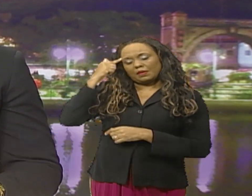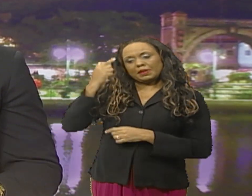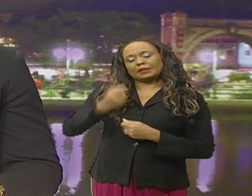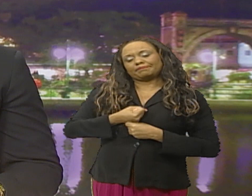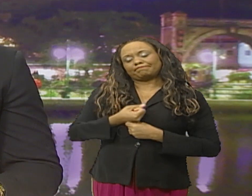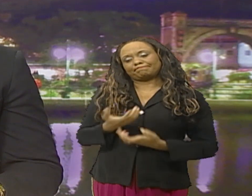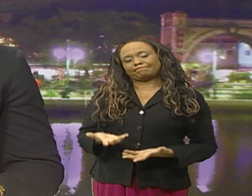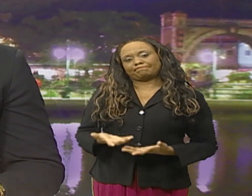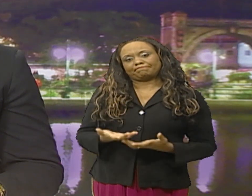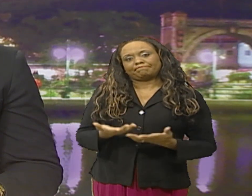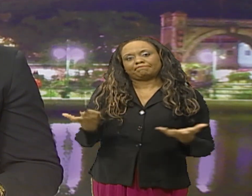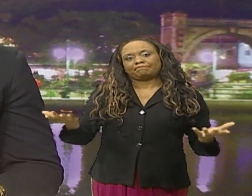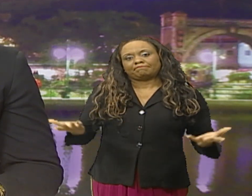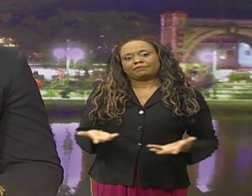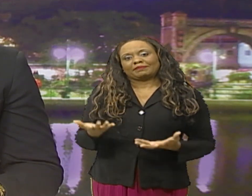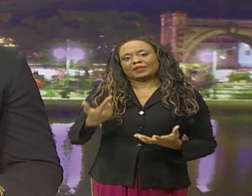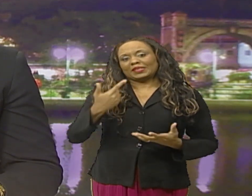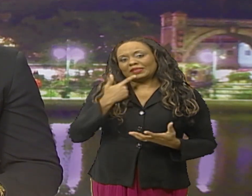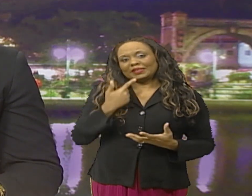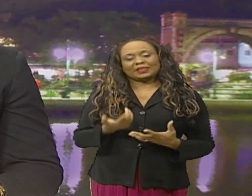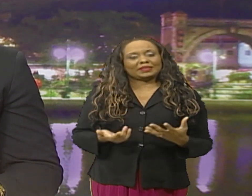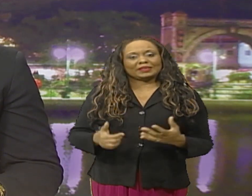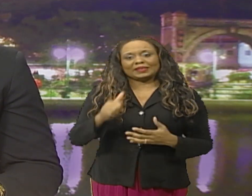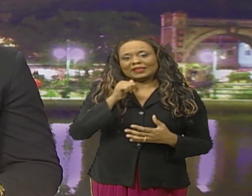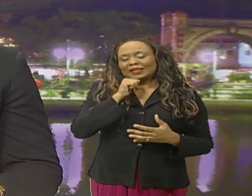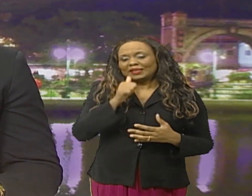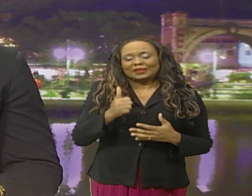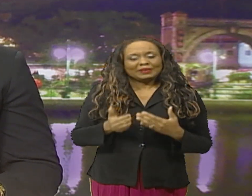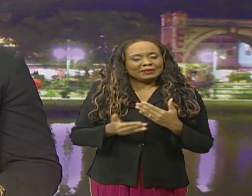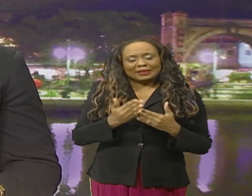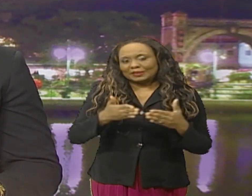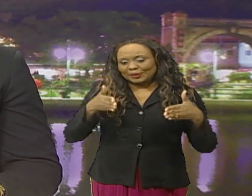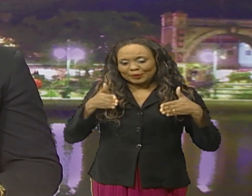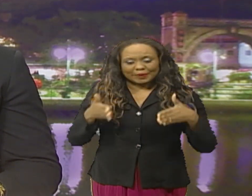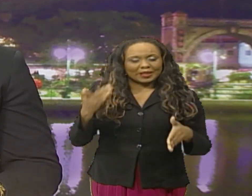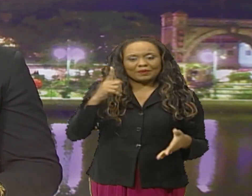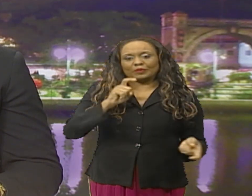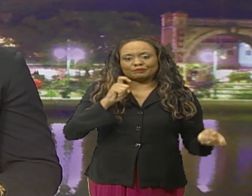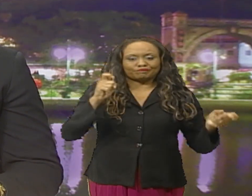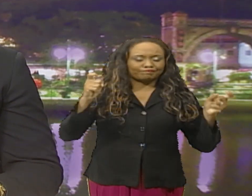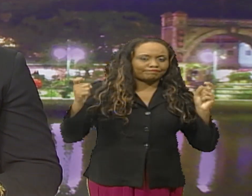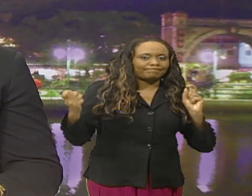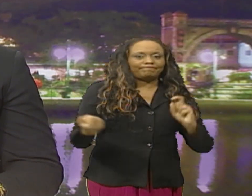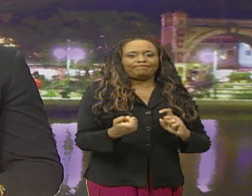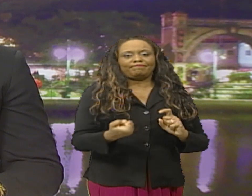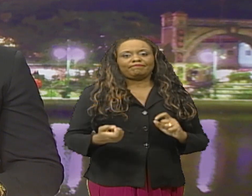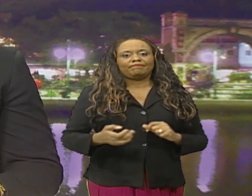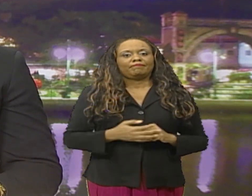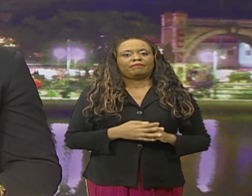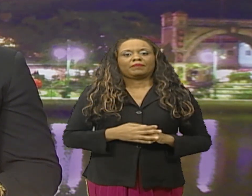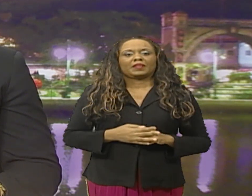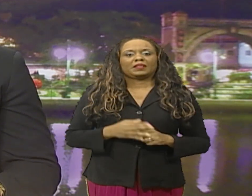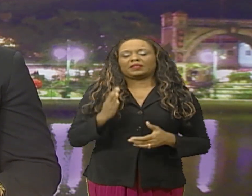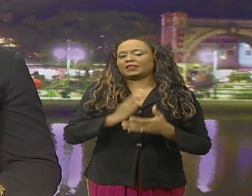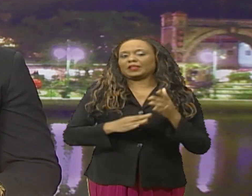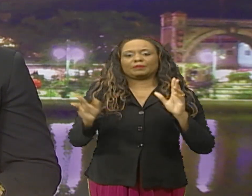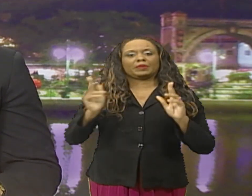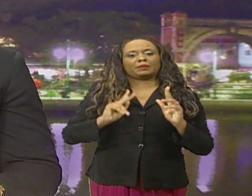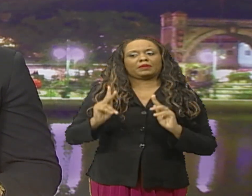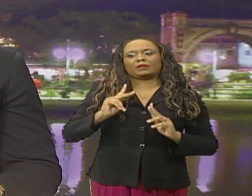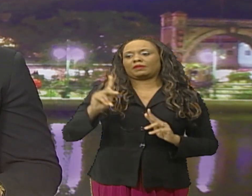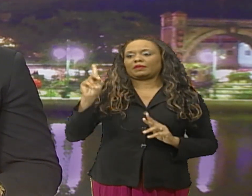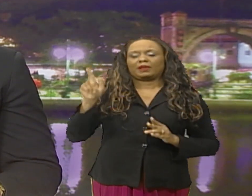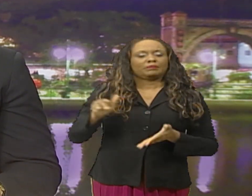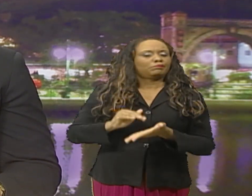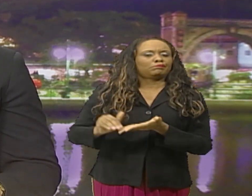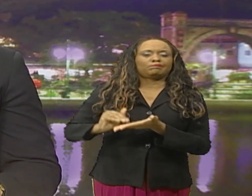Avinash Prasad. He says there is no easy route to recover from the challenges facing Barbados. The island now has a debt to